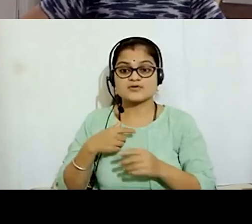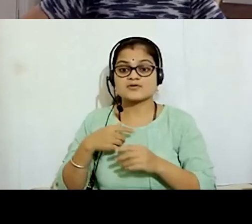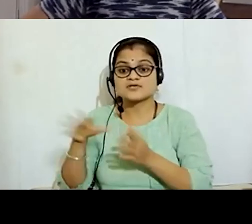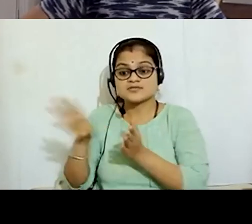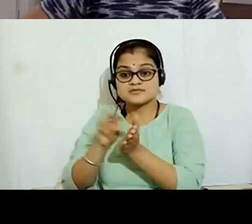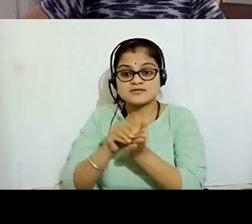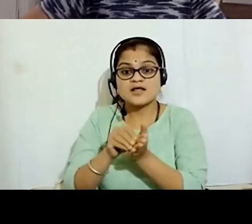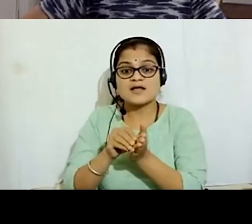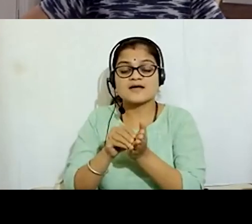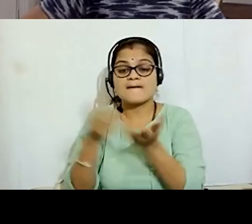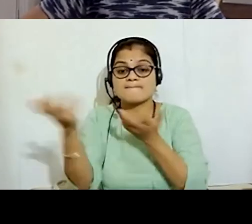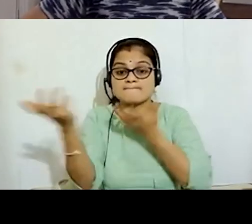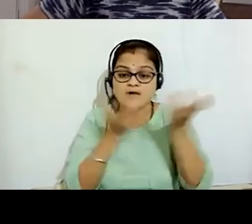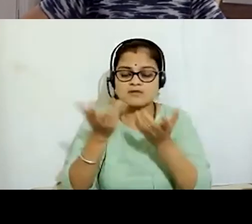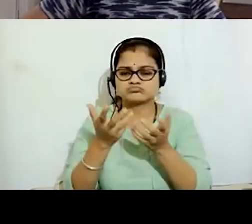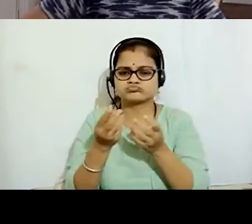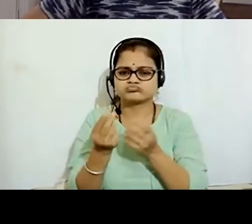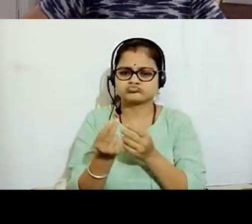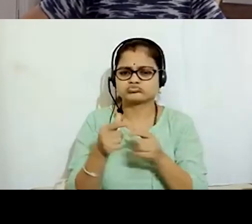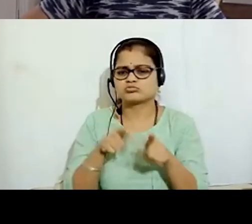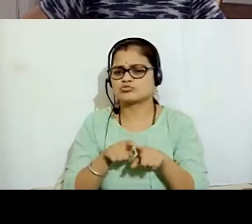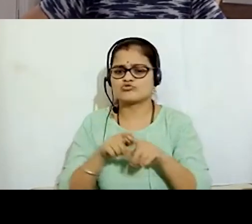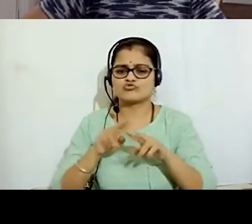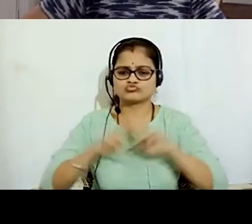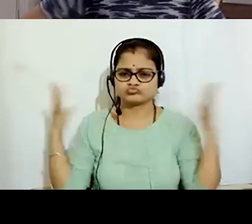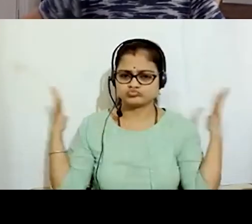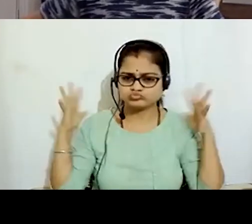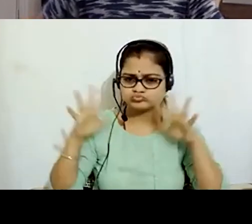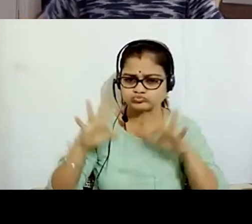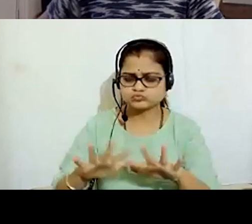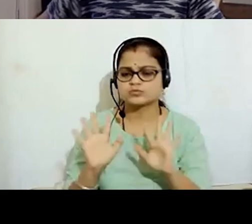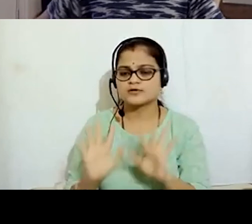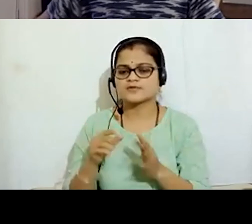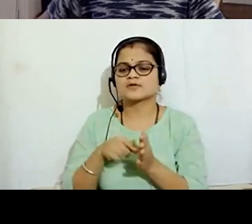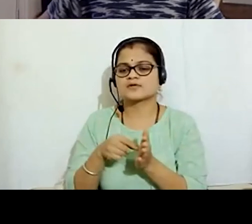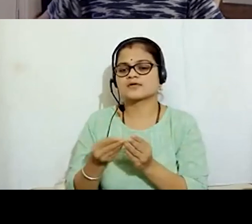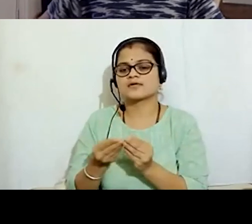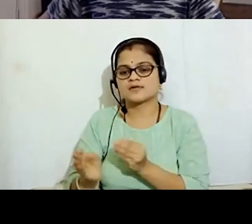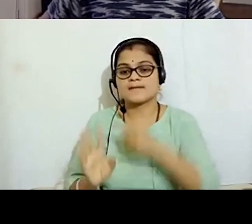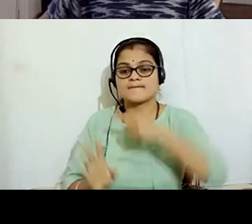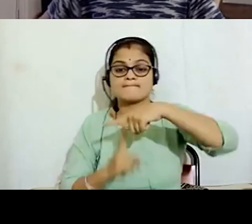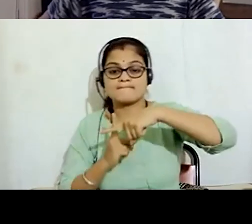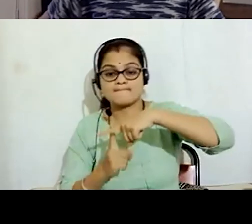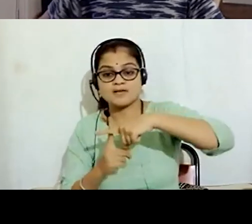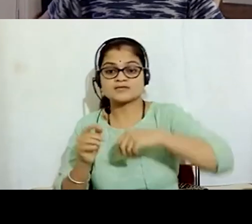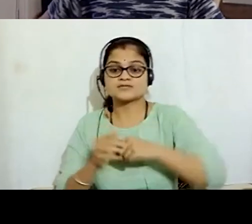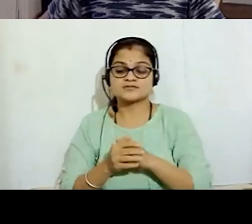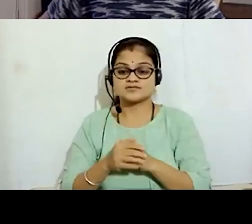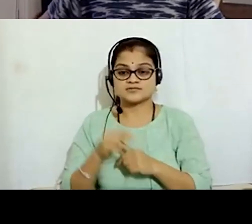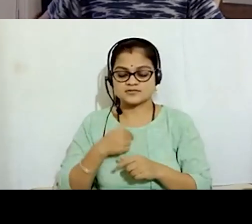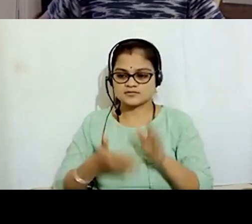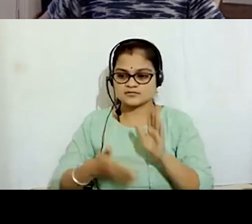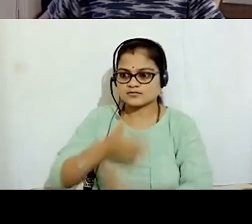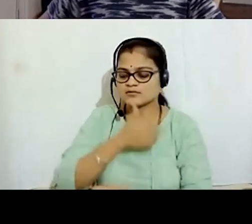busy markets. So I had to either be very close to the source, and so that was one of my challenges,